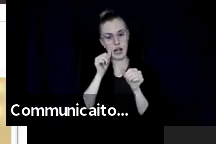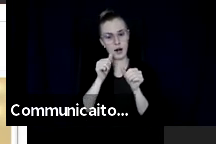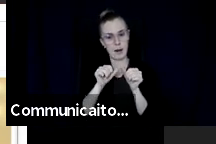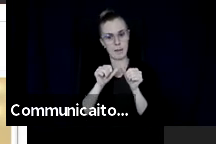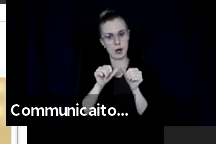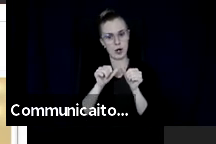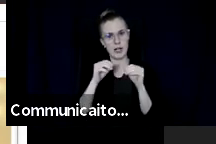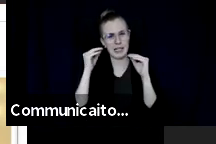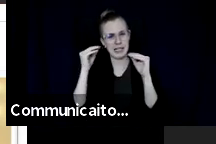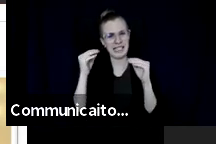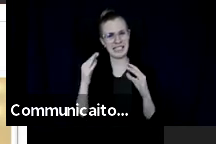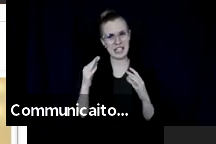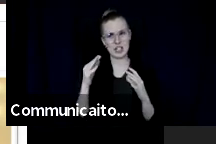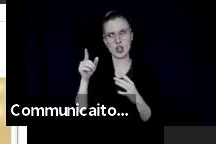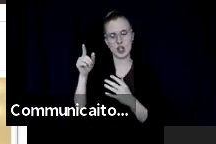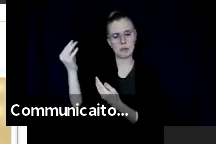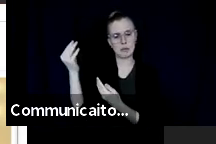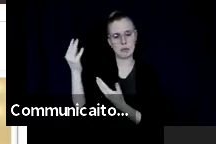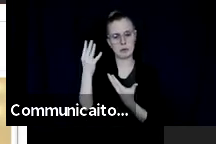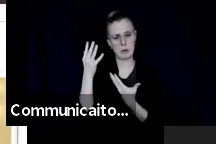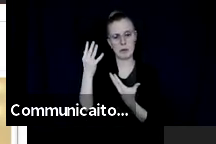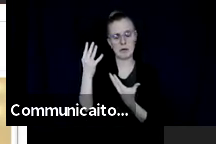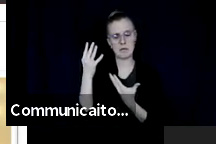due to me